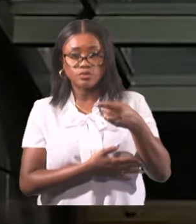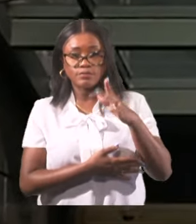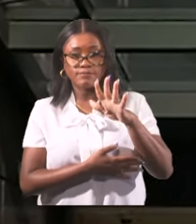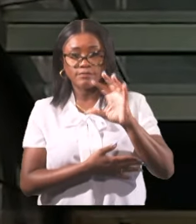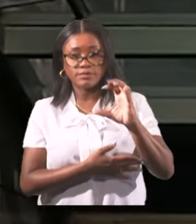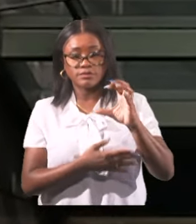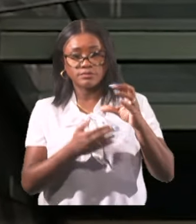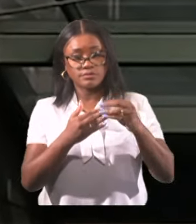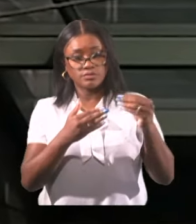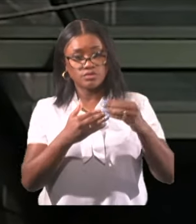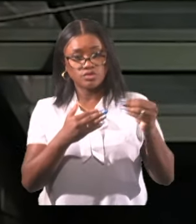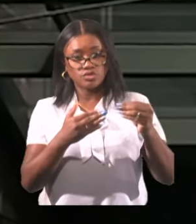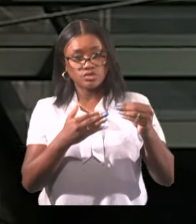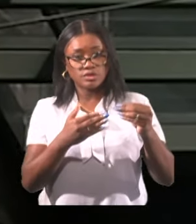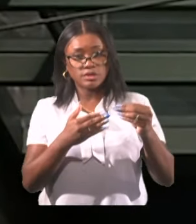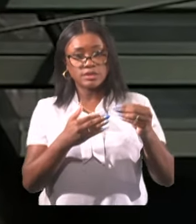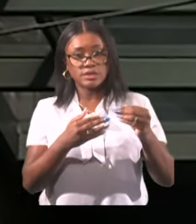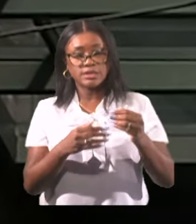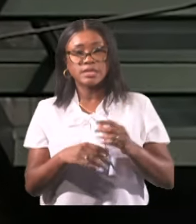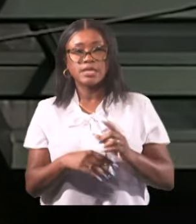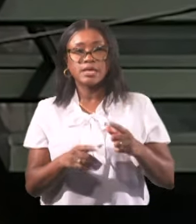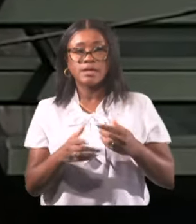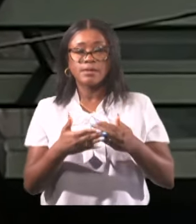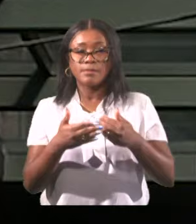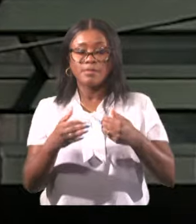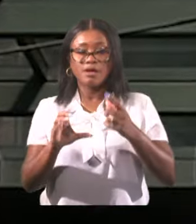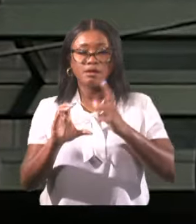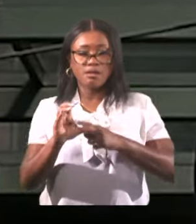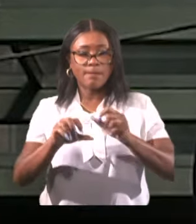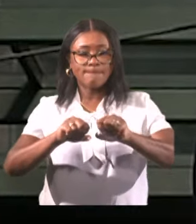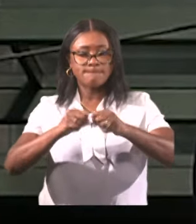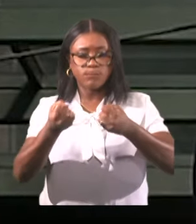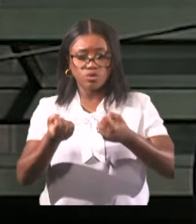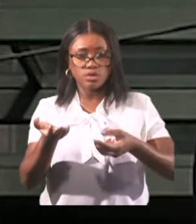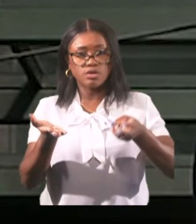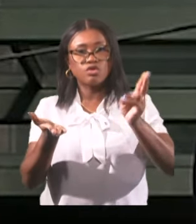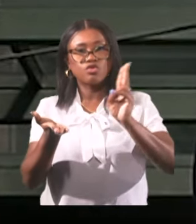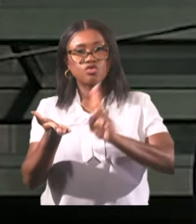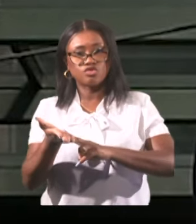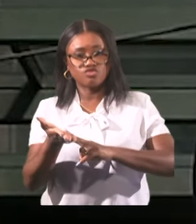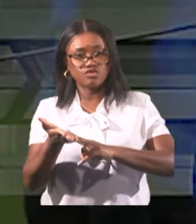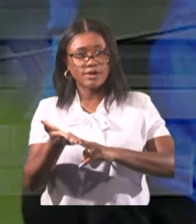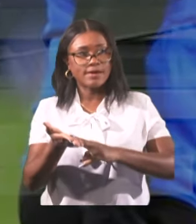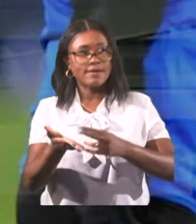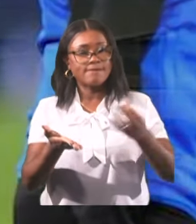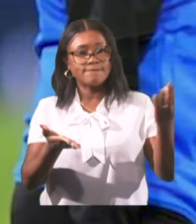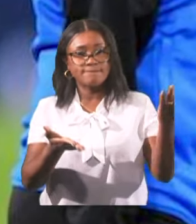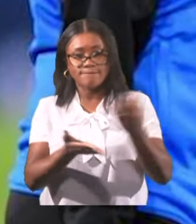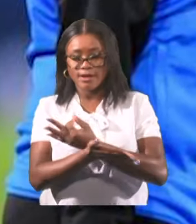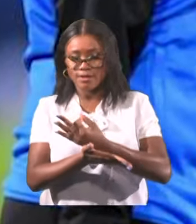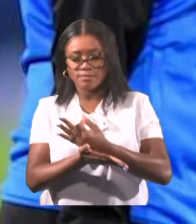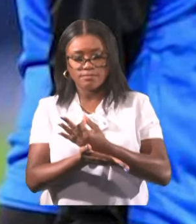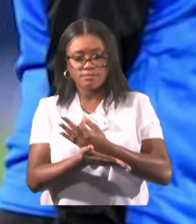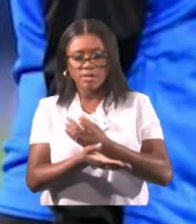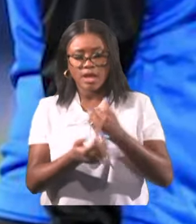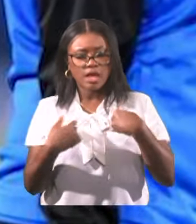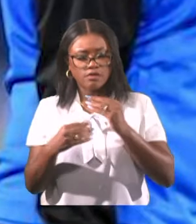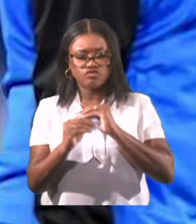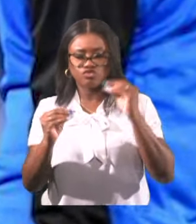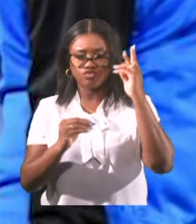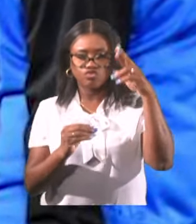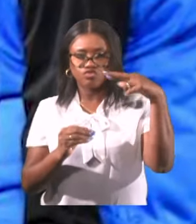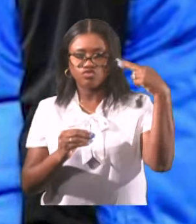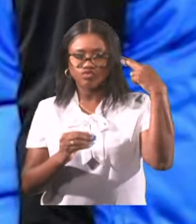$212,500 after ruling the club had breached the party's contract and sacked him without cause. With